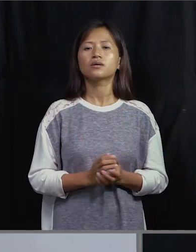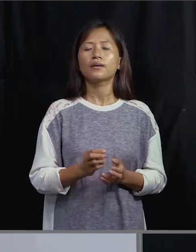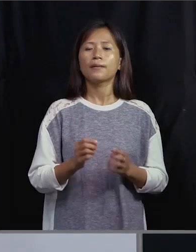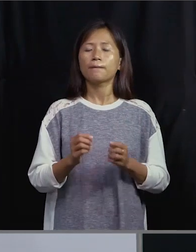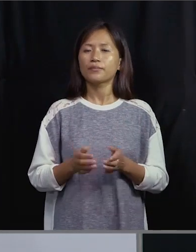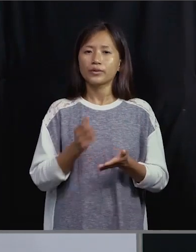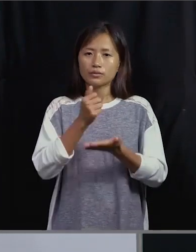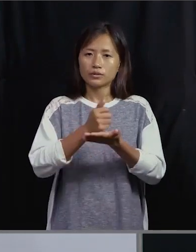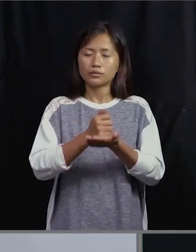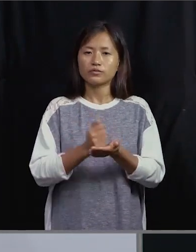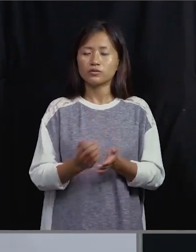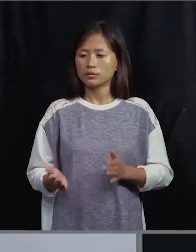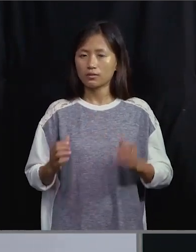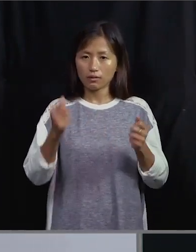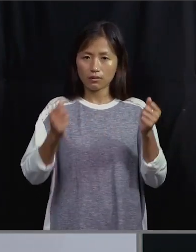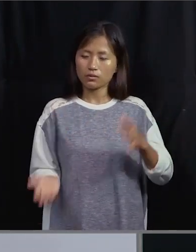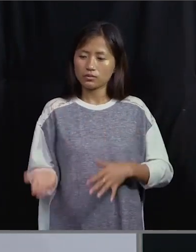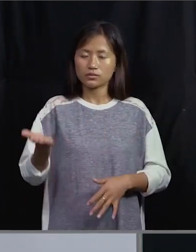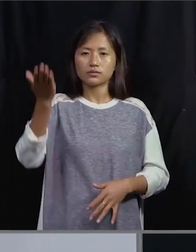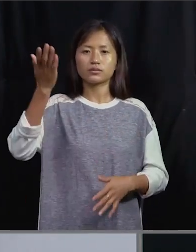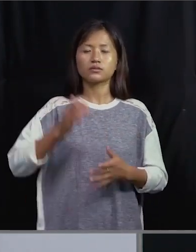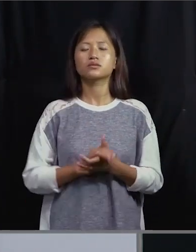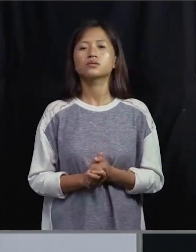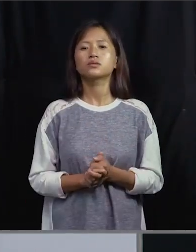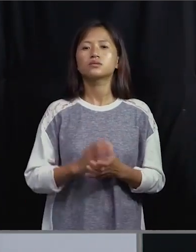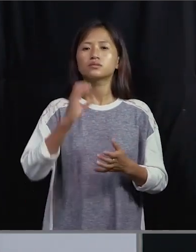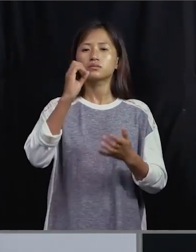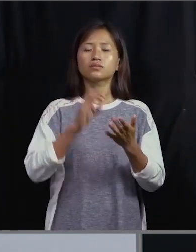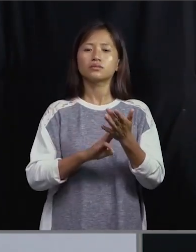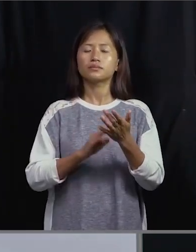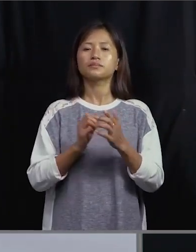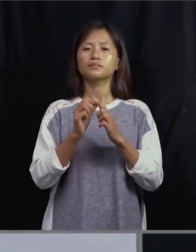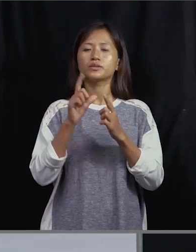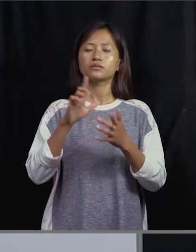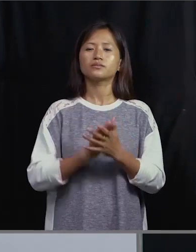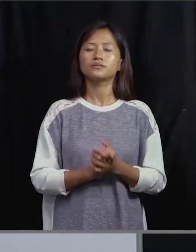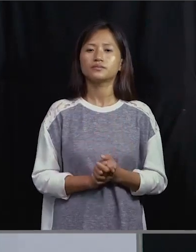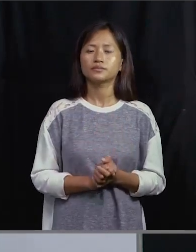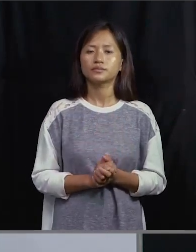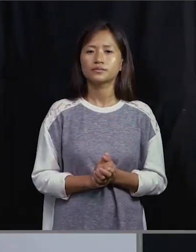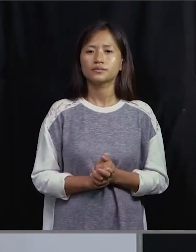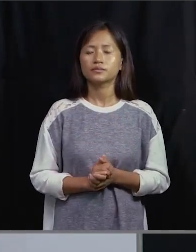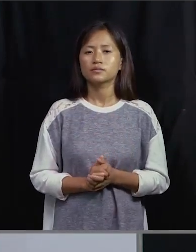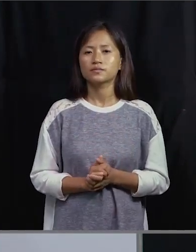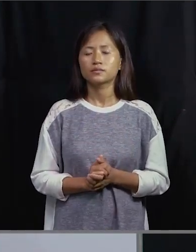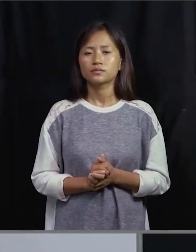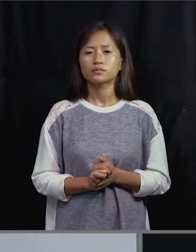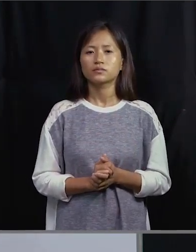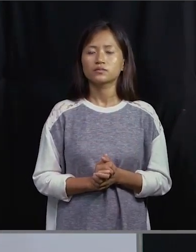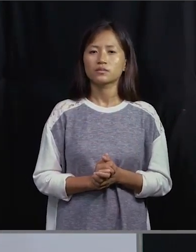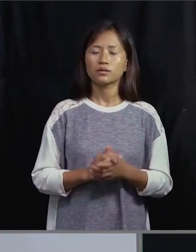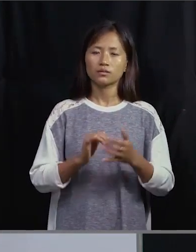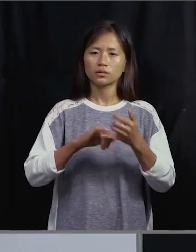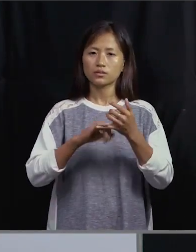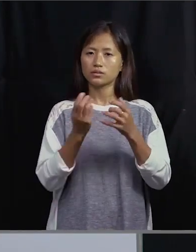the demand for car will increase. That happens in complementary goods. Clear or not? And these two